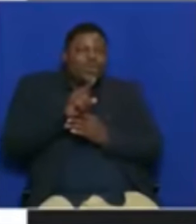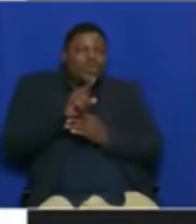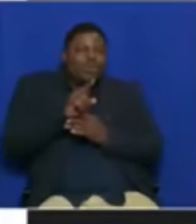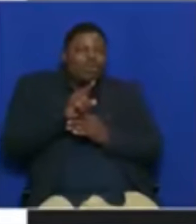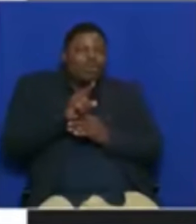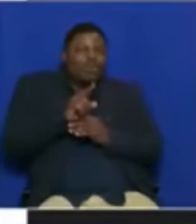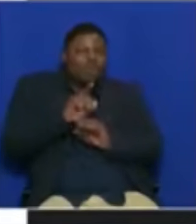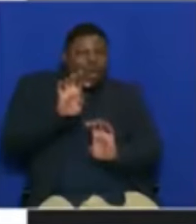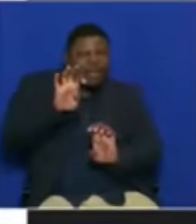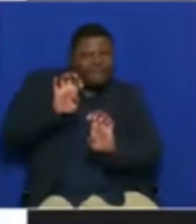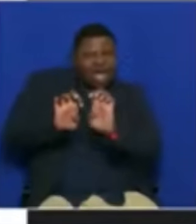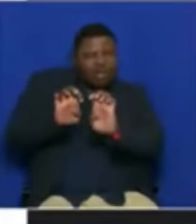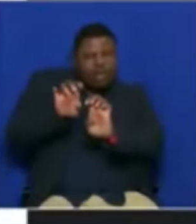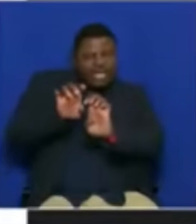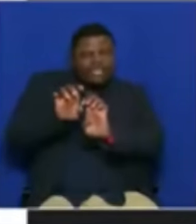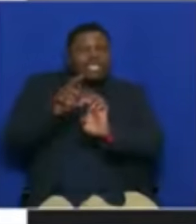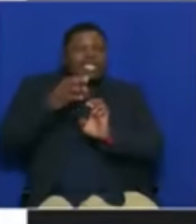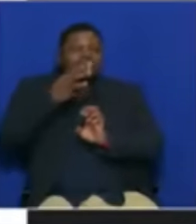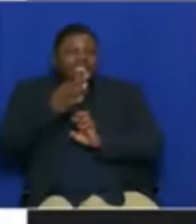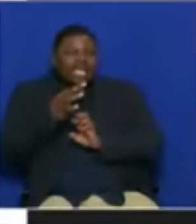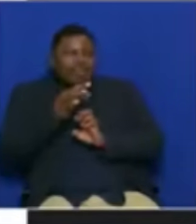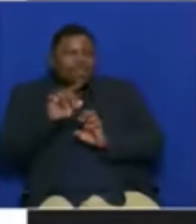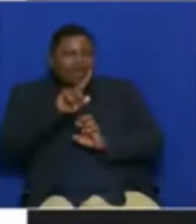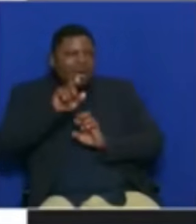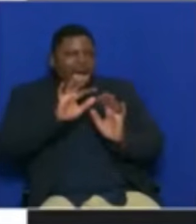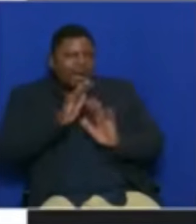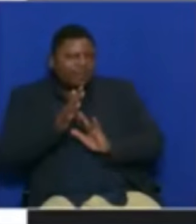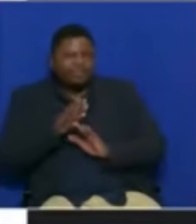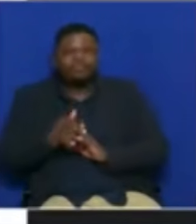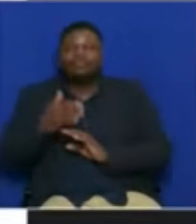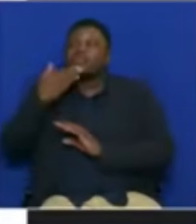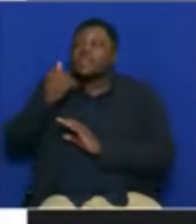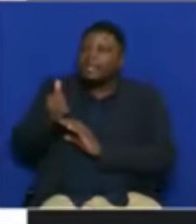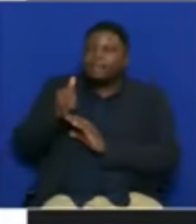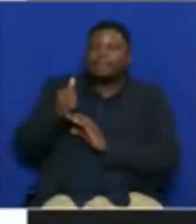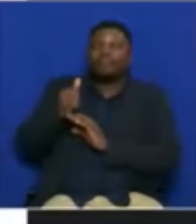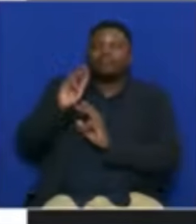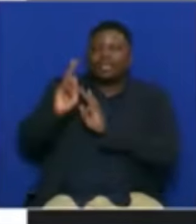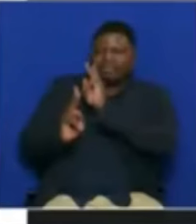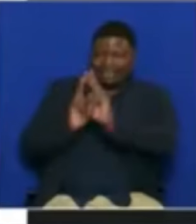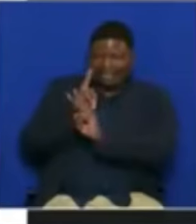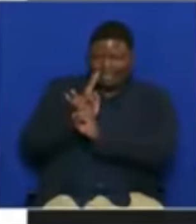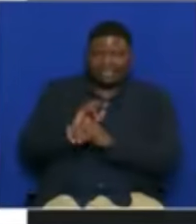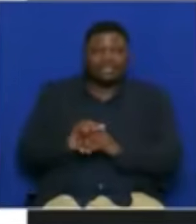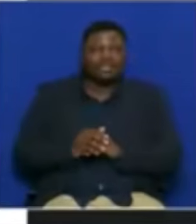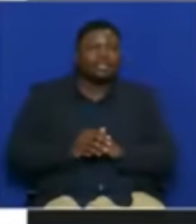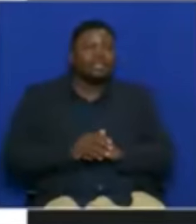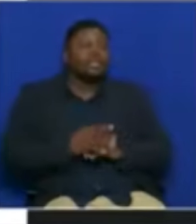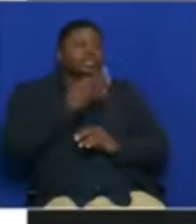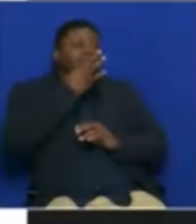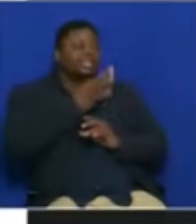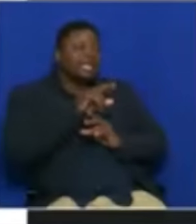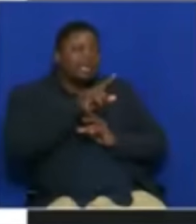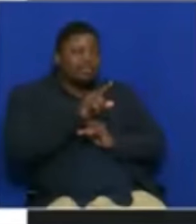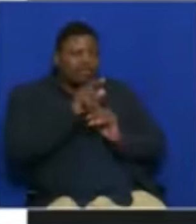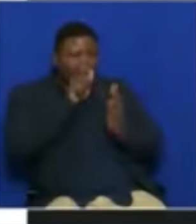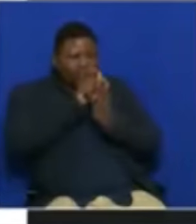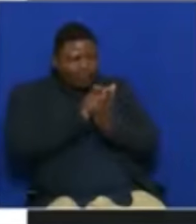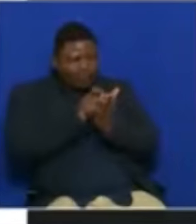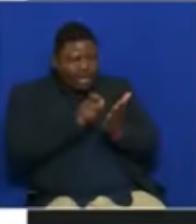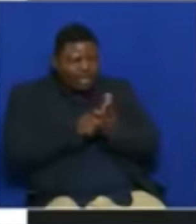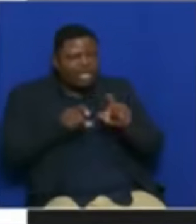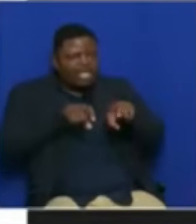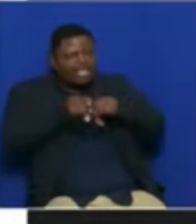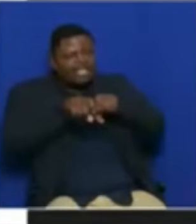Just repeat your line. 8.8.3, you say one of the short-listed candidates' written tests were not properly evaluated and considered to